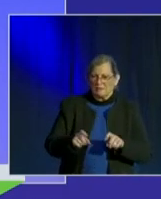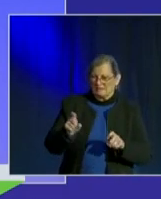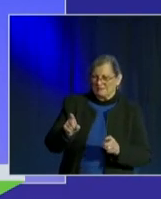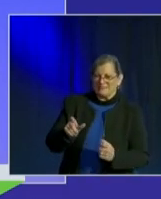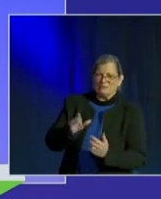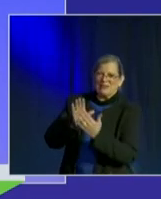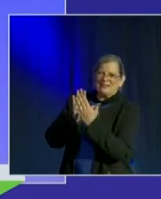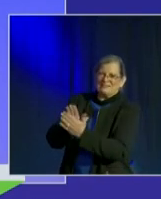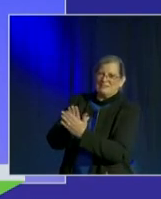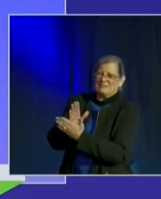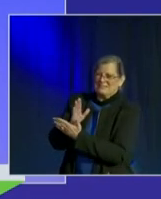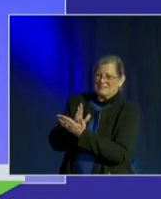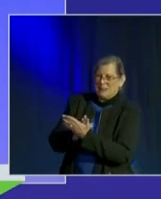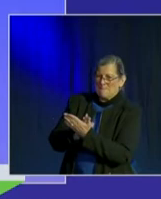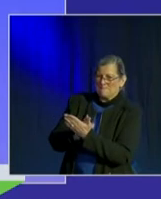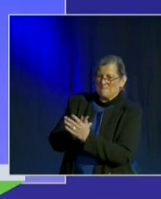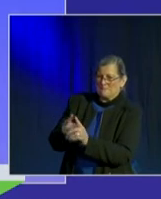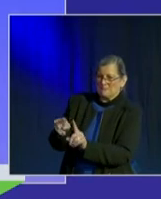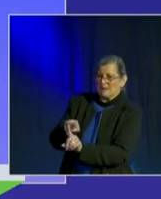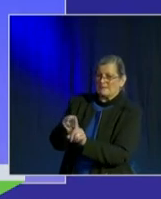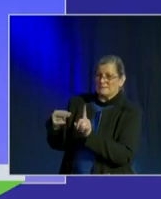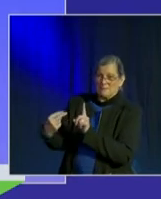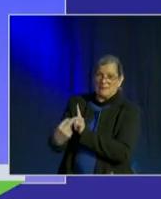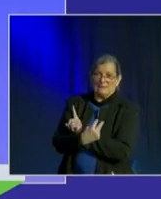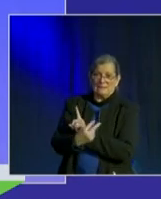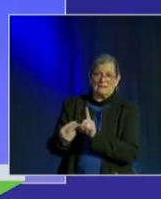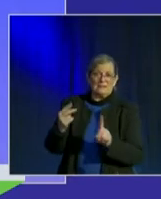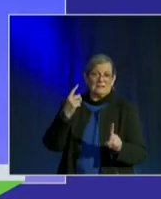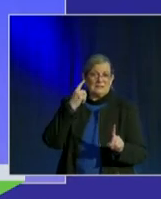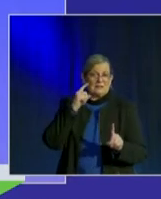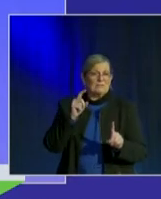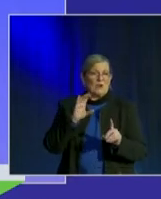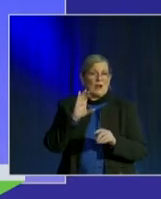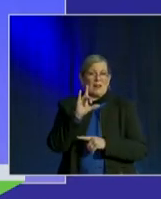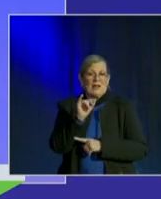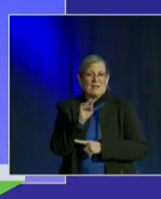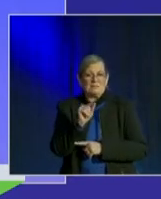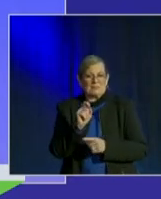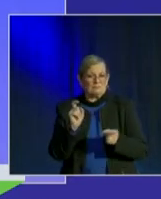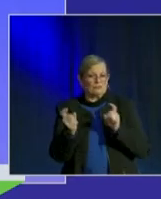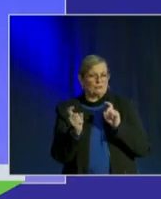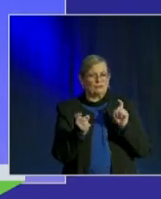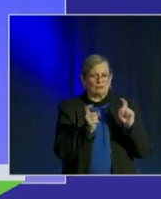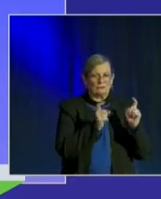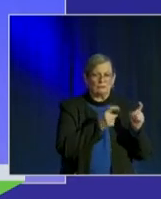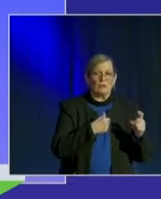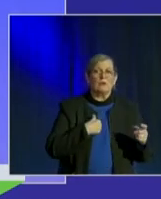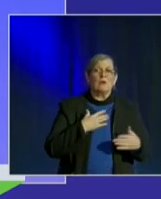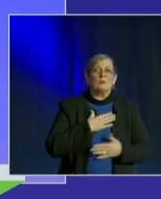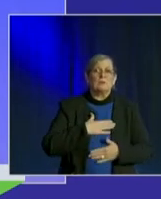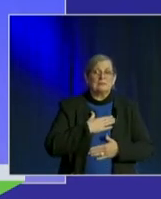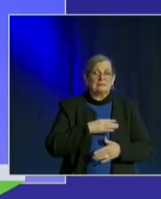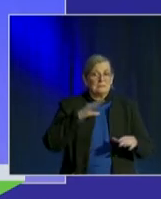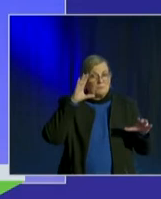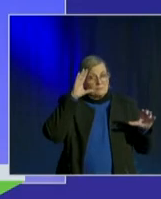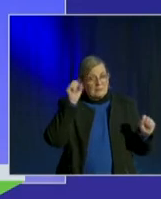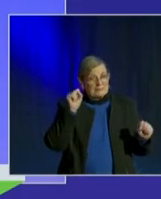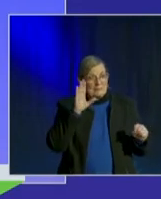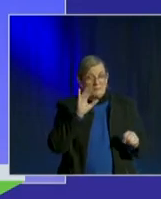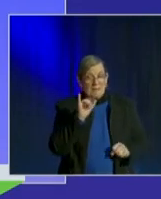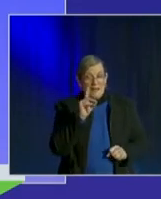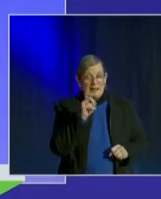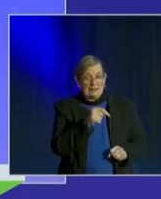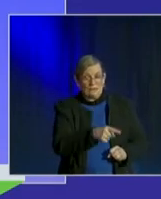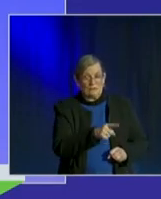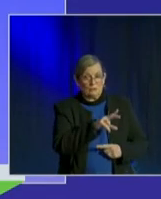the aspects of climate change, which is why we're so pleased that President Biden recently indicated that the United